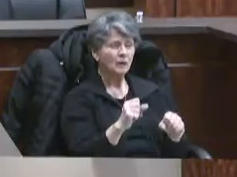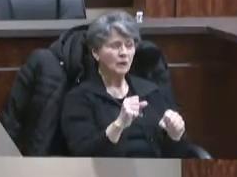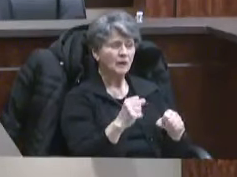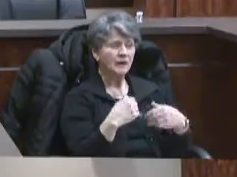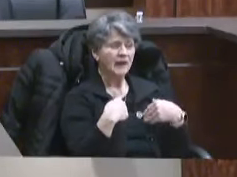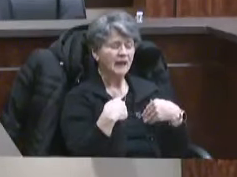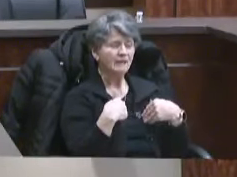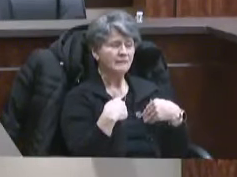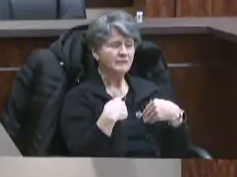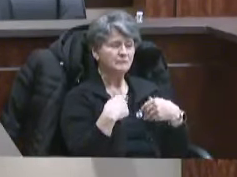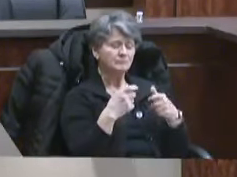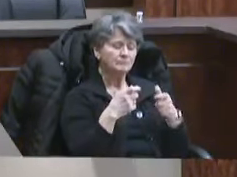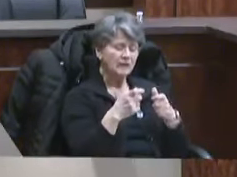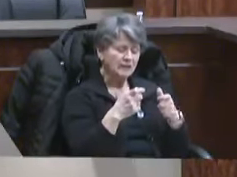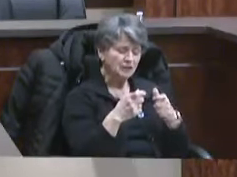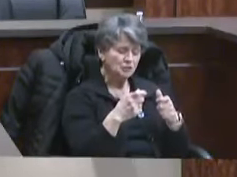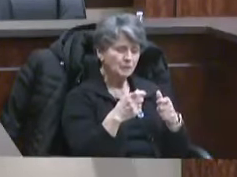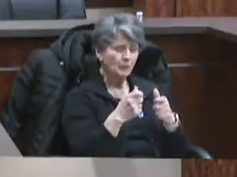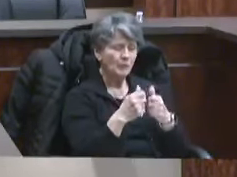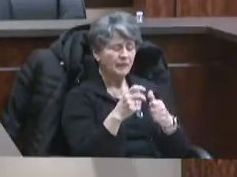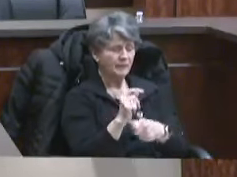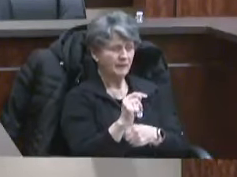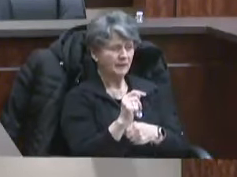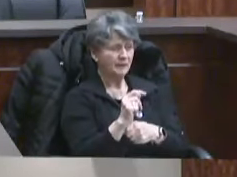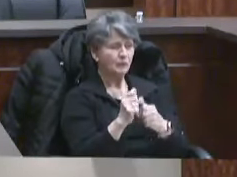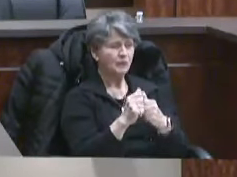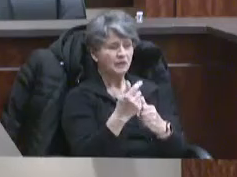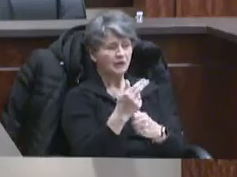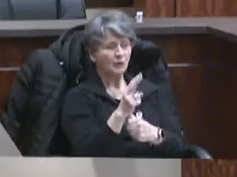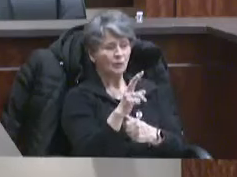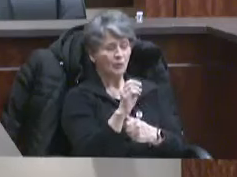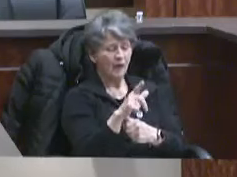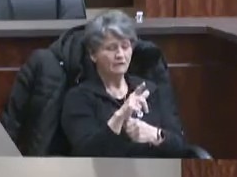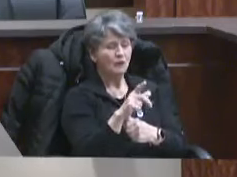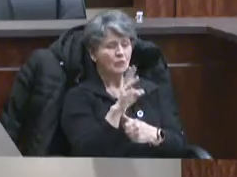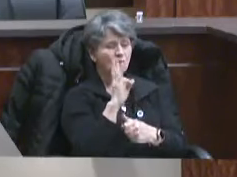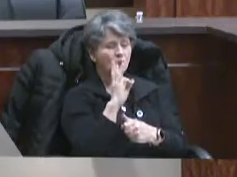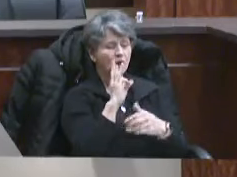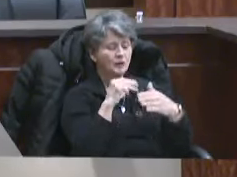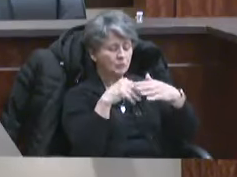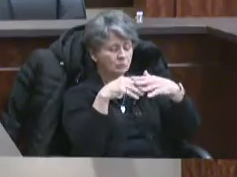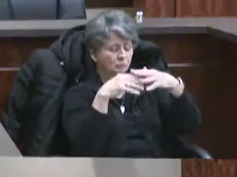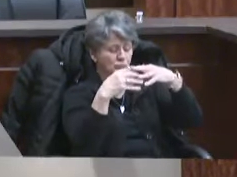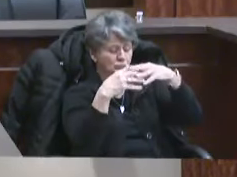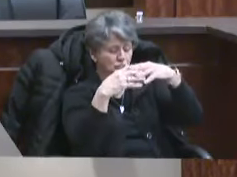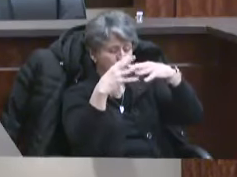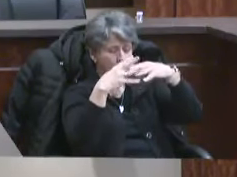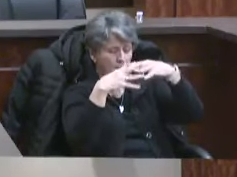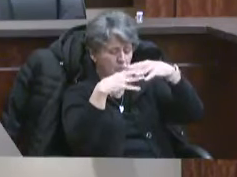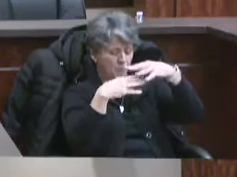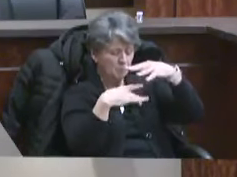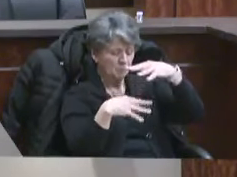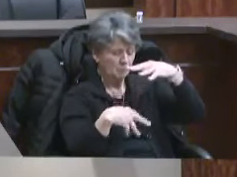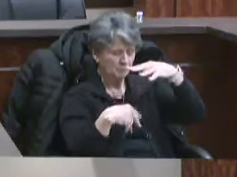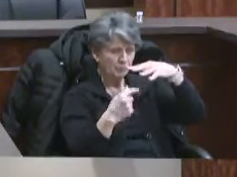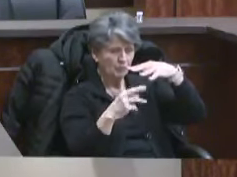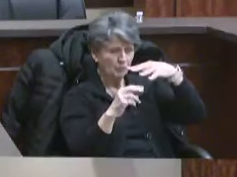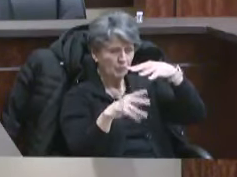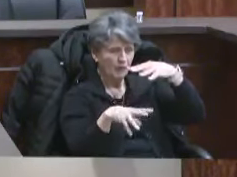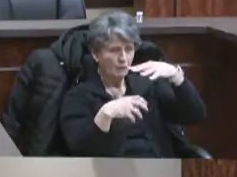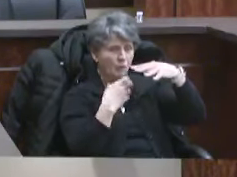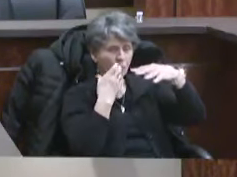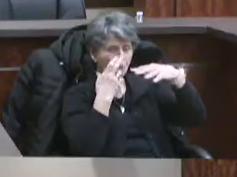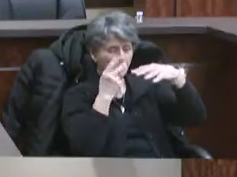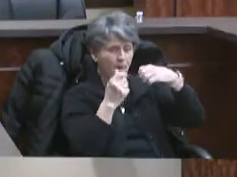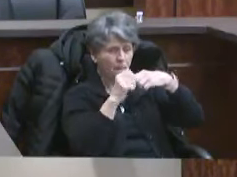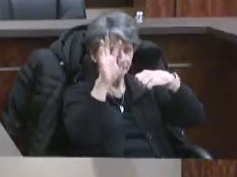we could get a grip on it, and then when the gravel is in there, the water will go below the gravel. The gravel heats up with the sun, which makes the